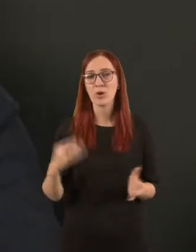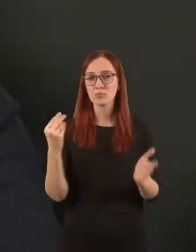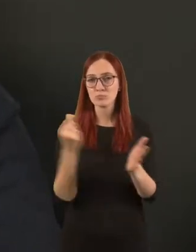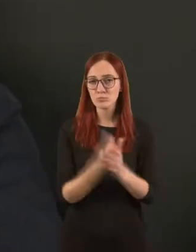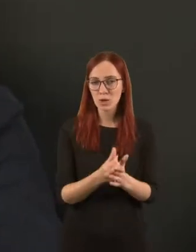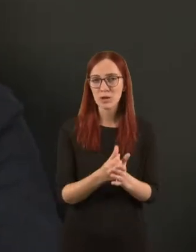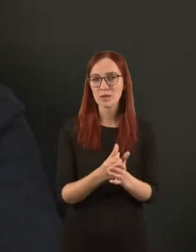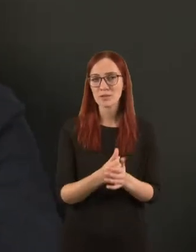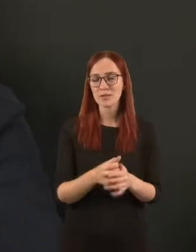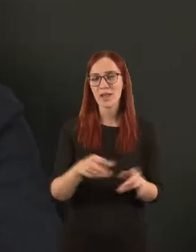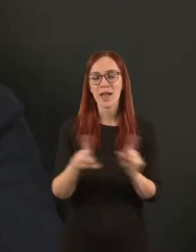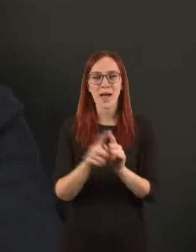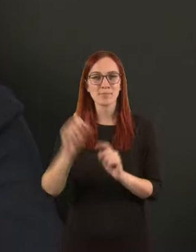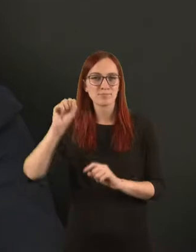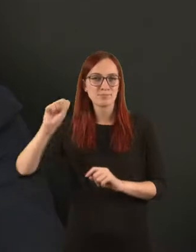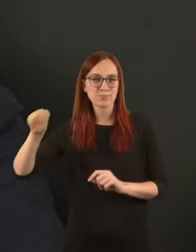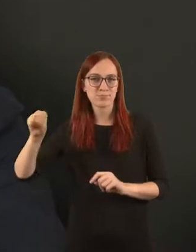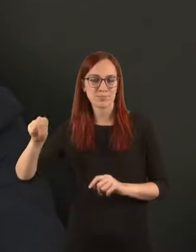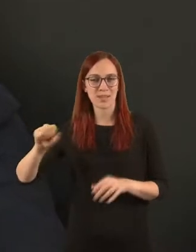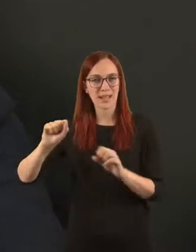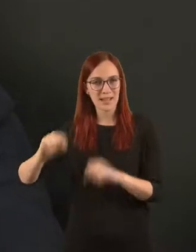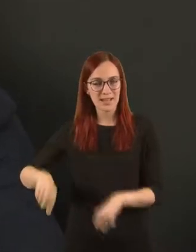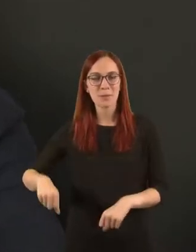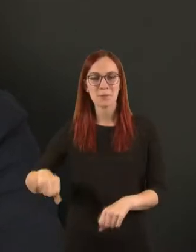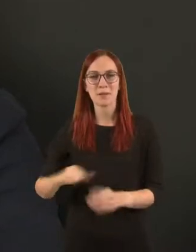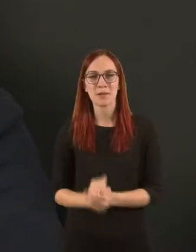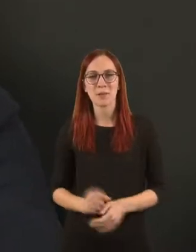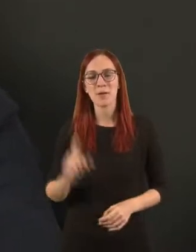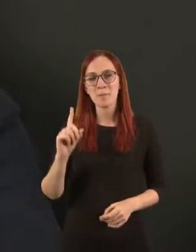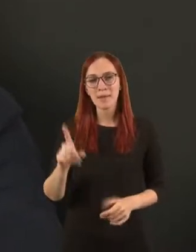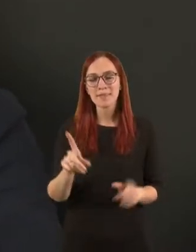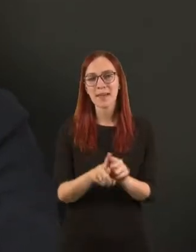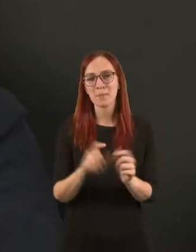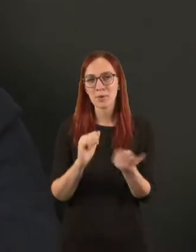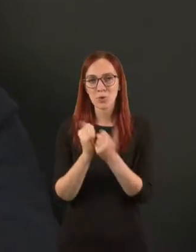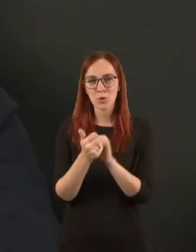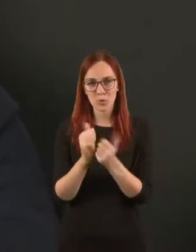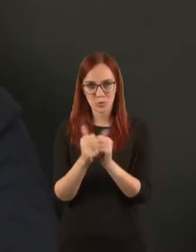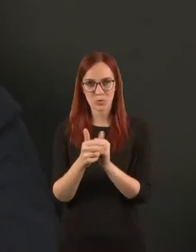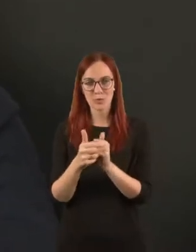and in Kaunas region, we are not discussing